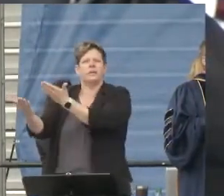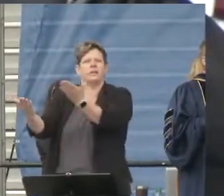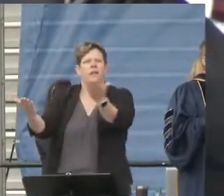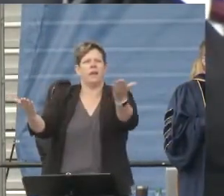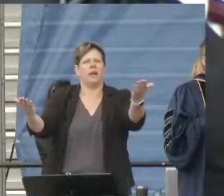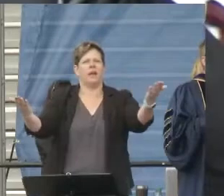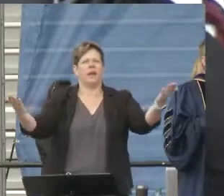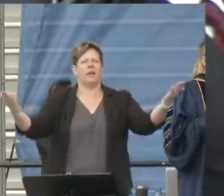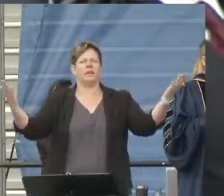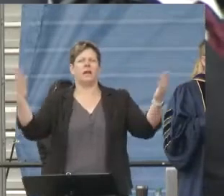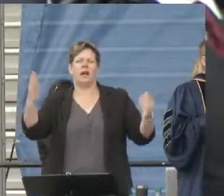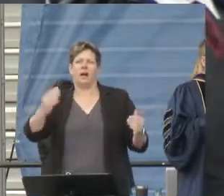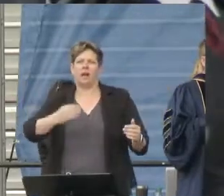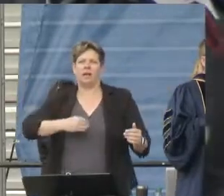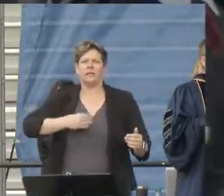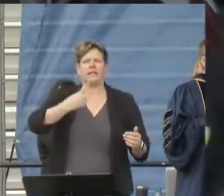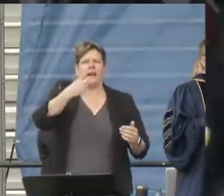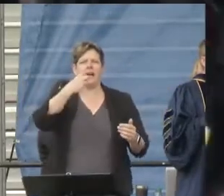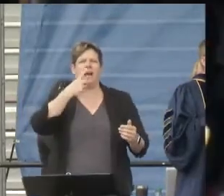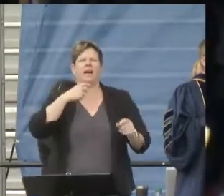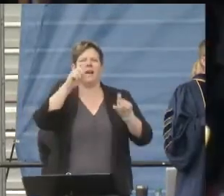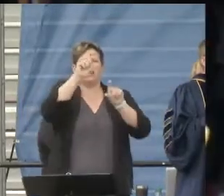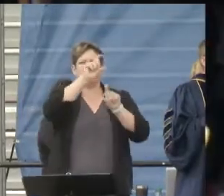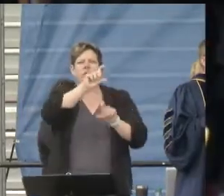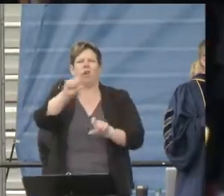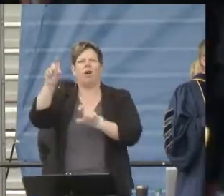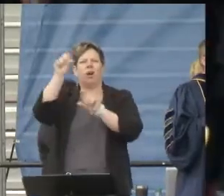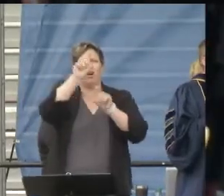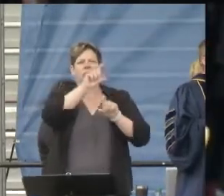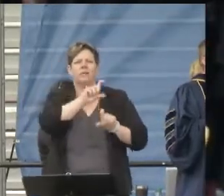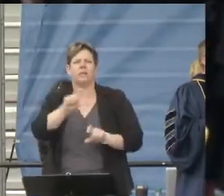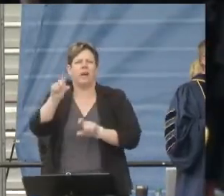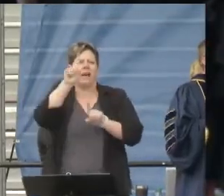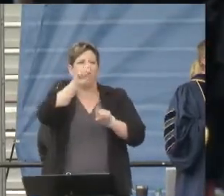Oh, say, does that